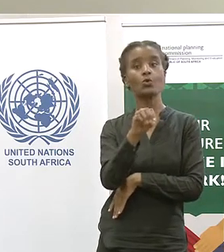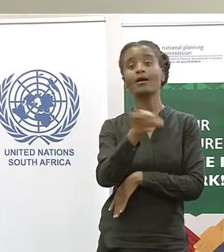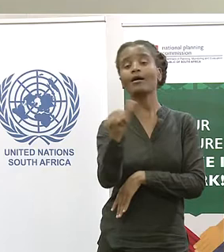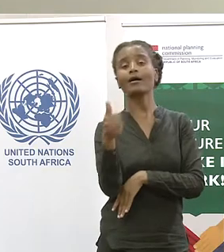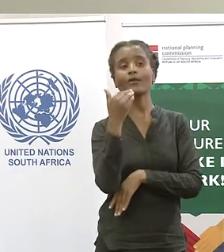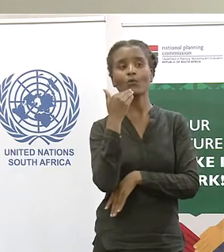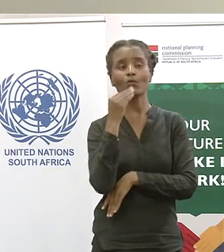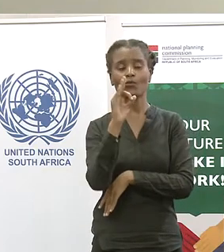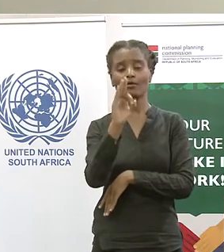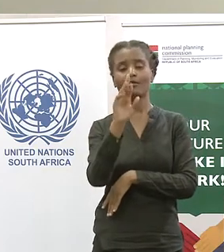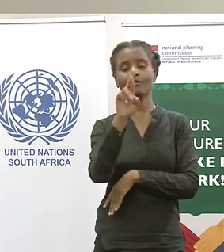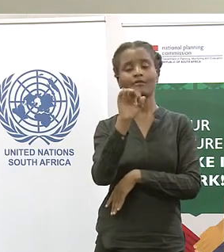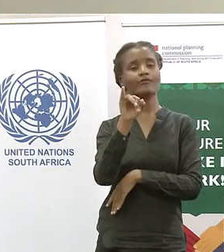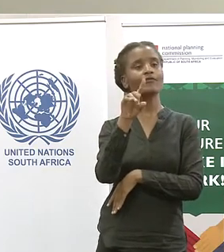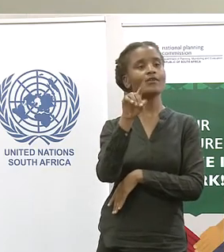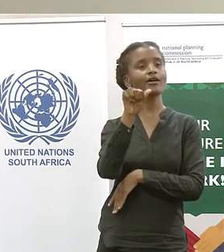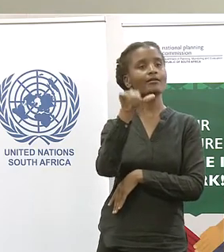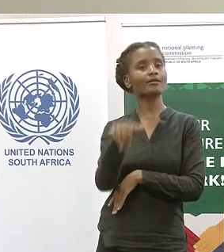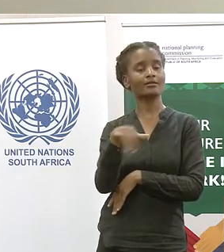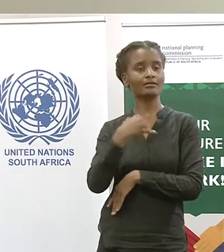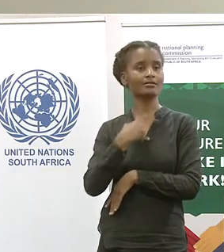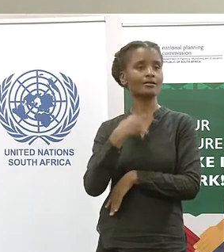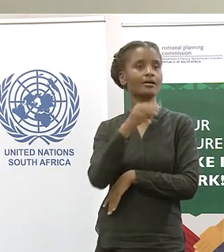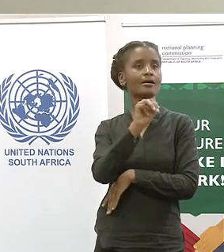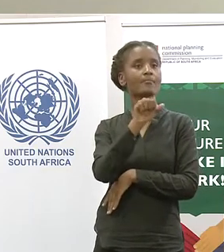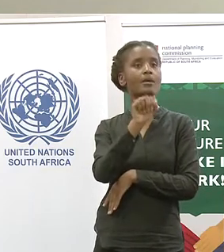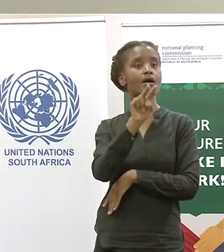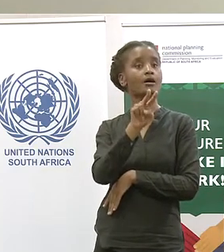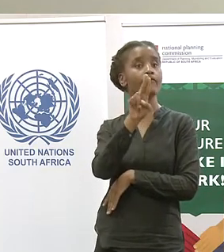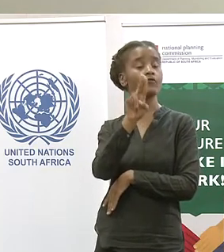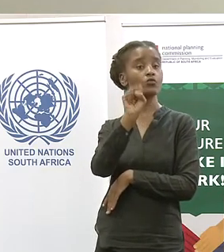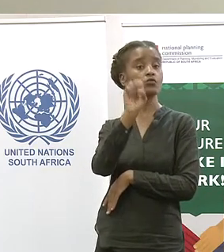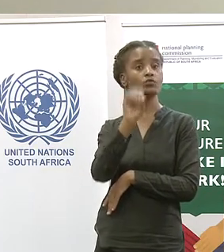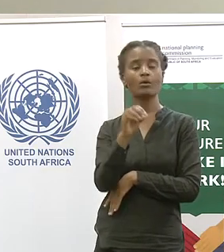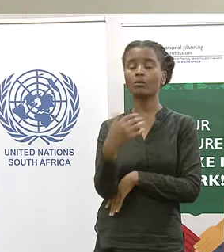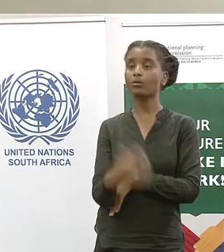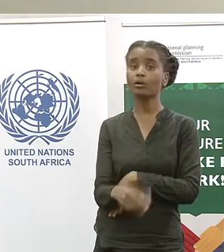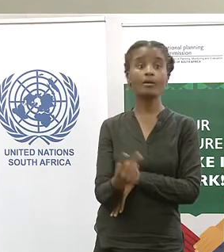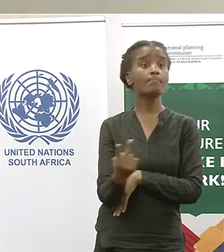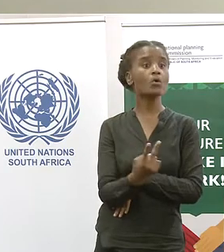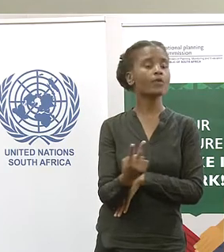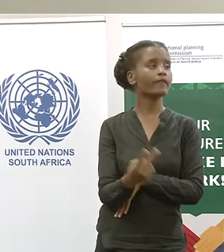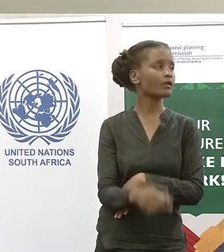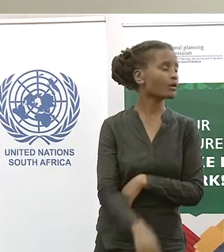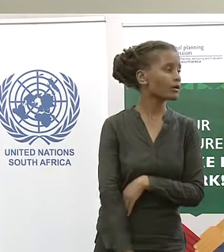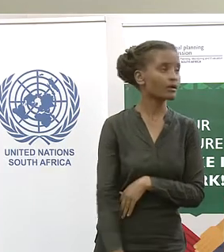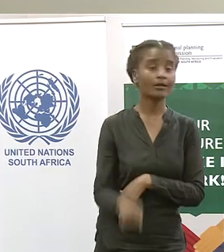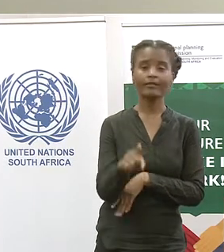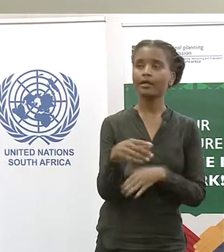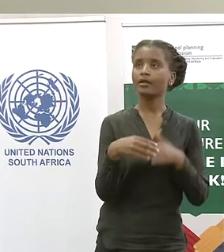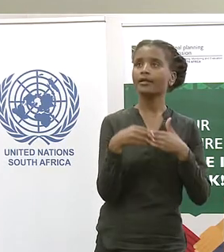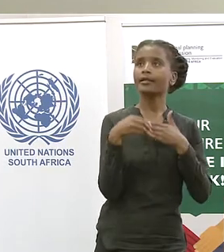them. Because what they did in leading the disability movement was